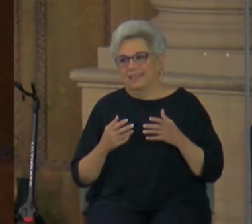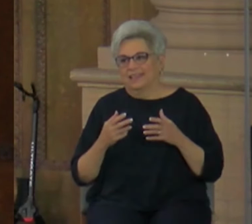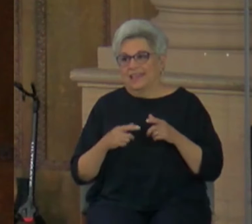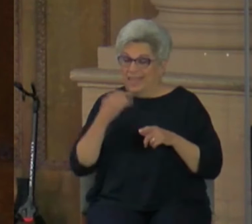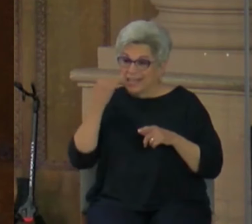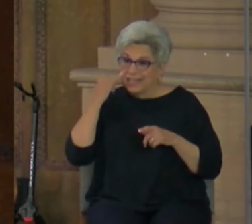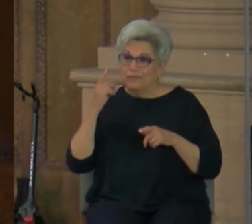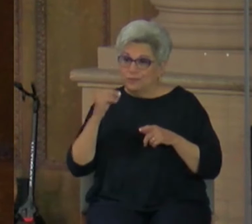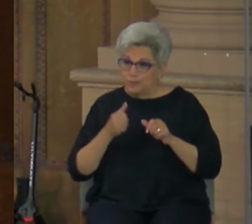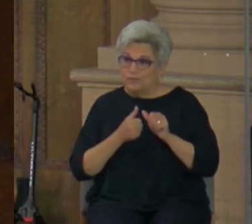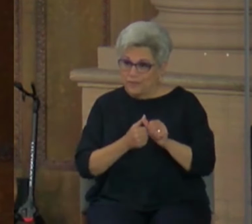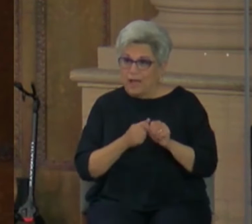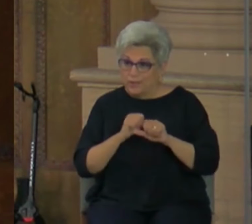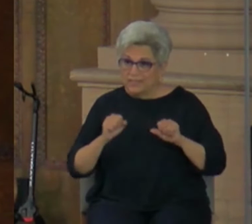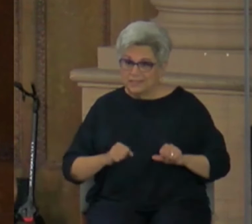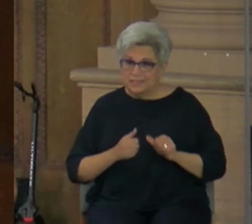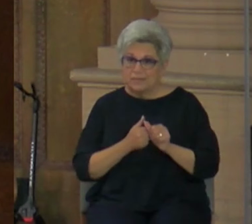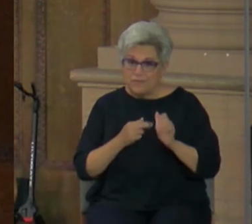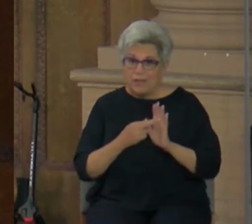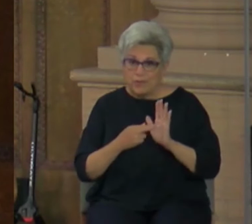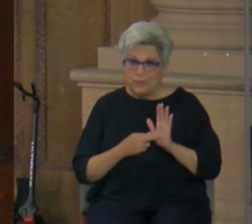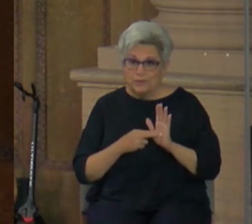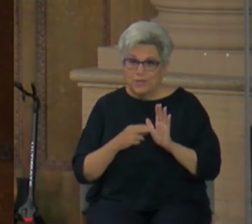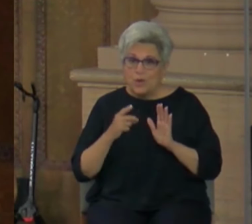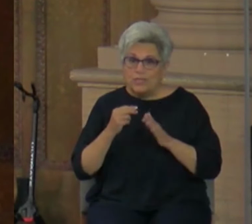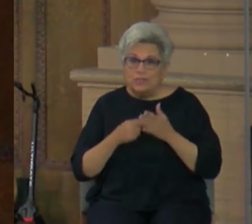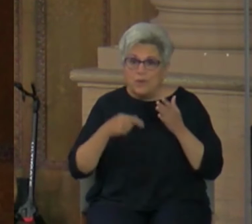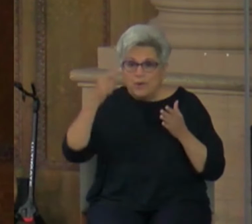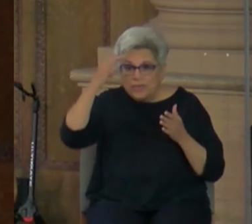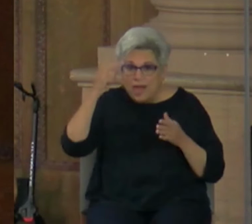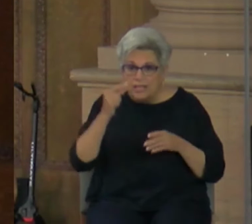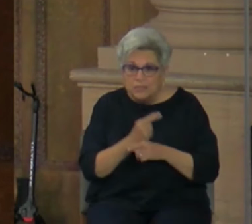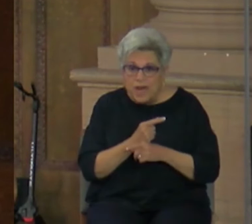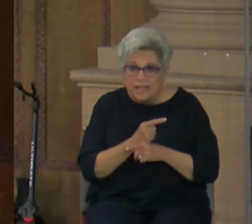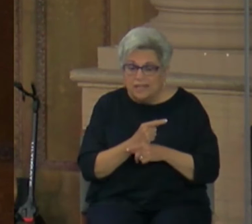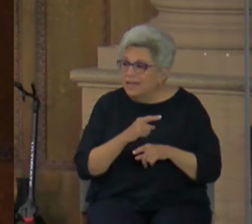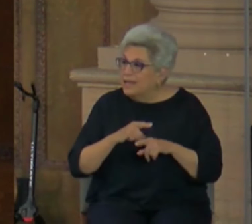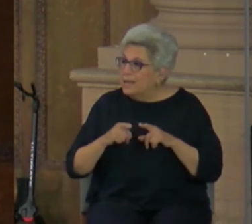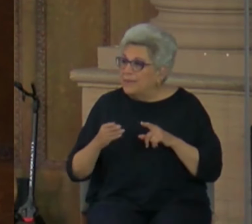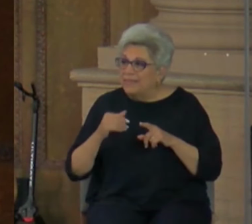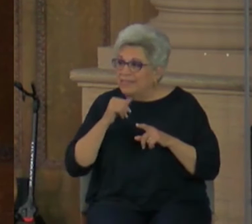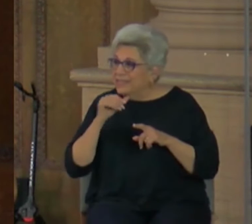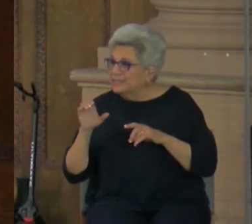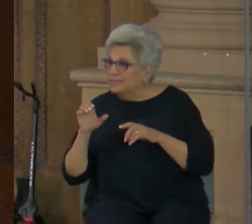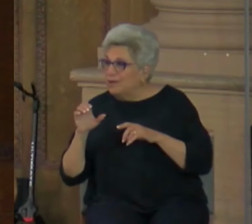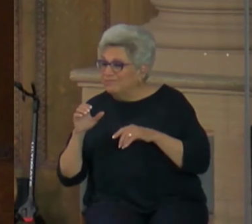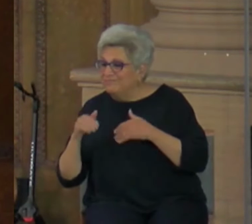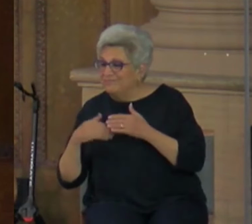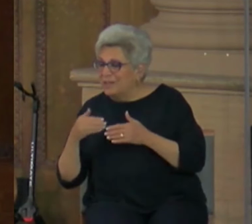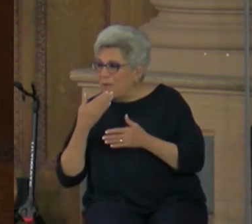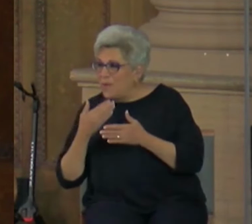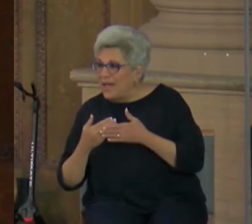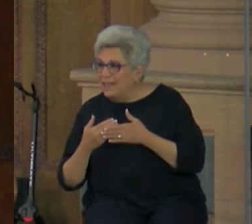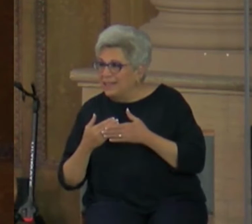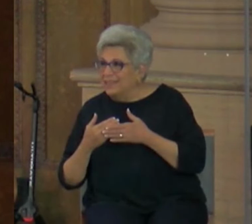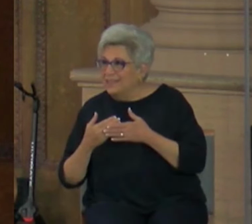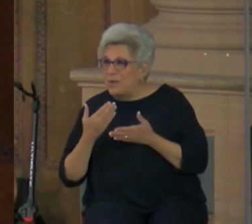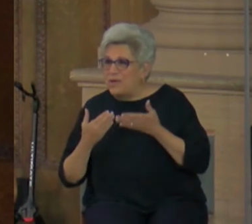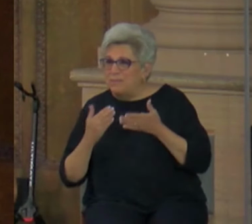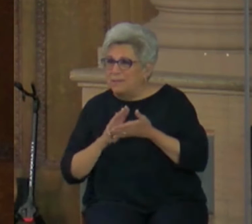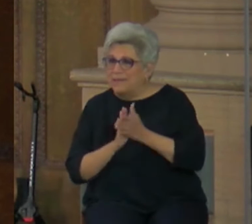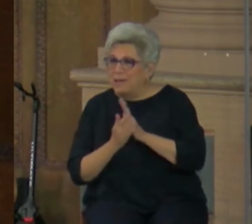rules and follow the system, we do the right things we thought we were supposed to do, and things don't go well for us, we can feel like God isn't governing the world the